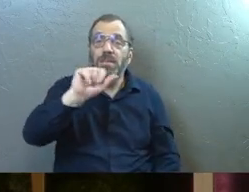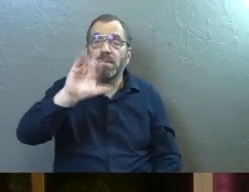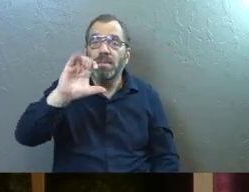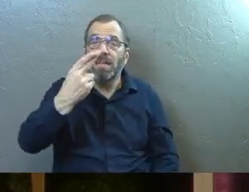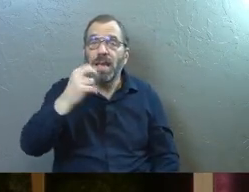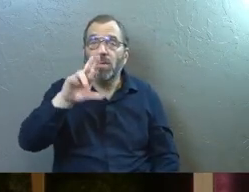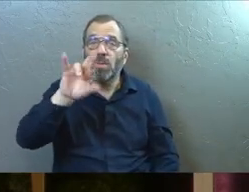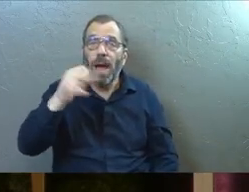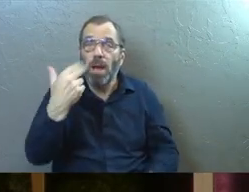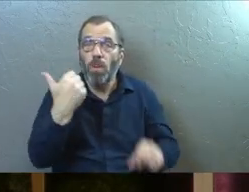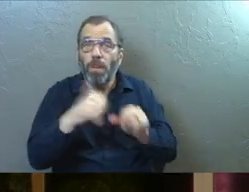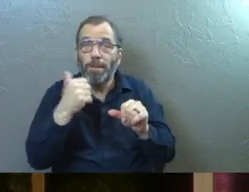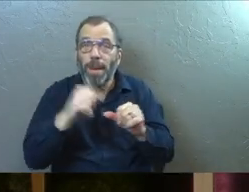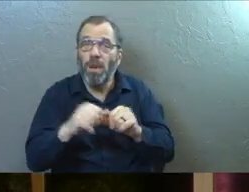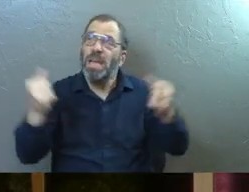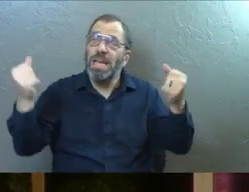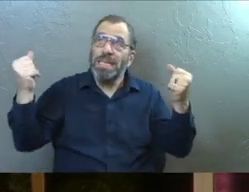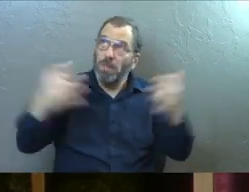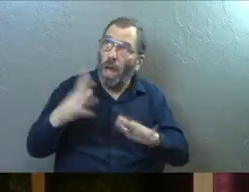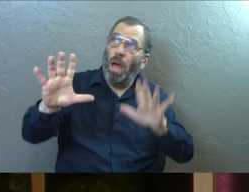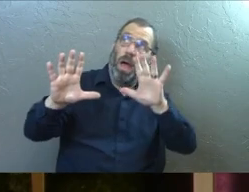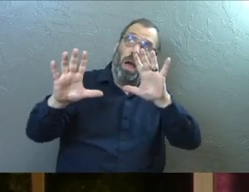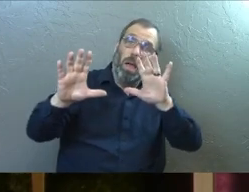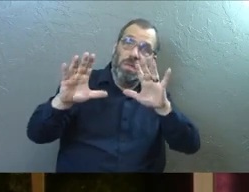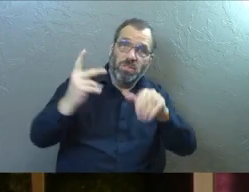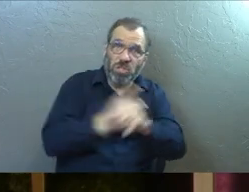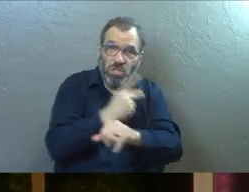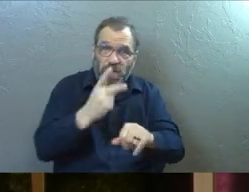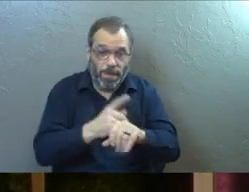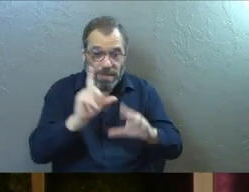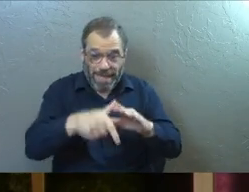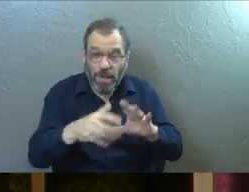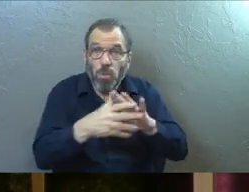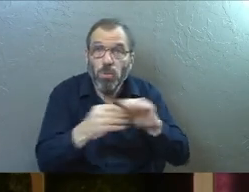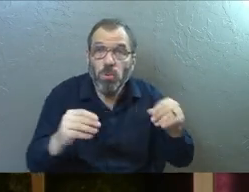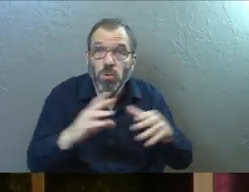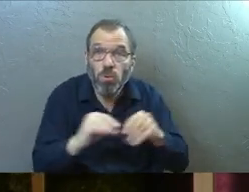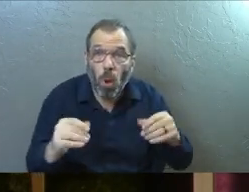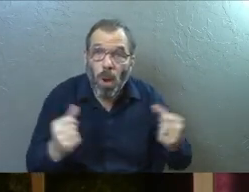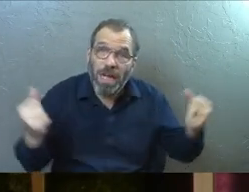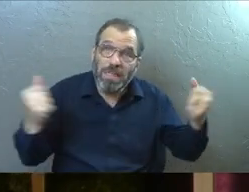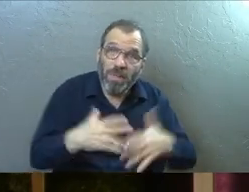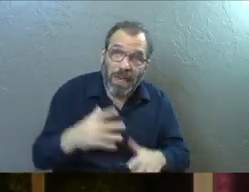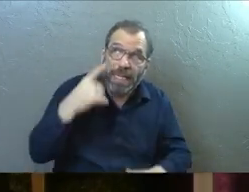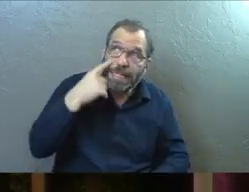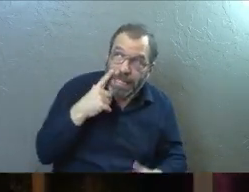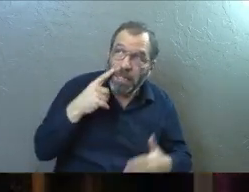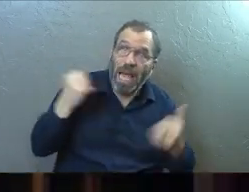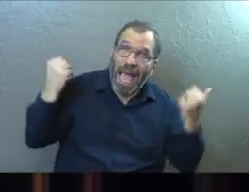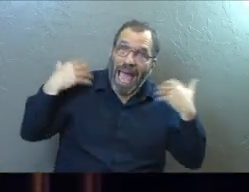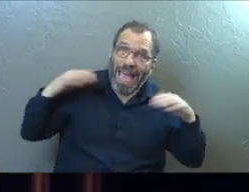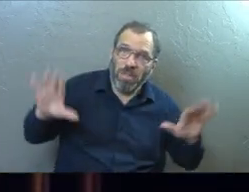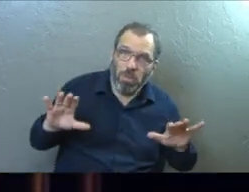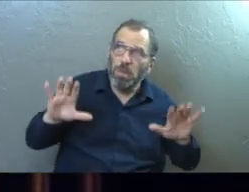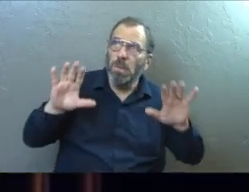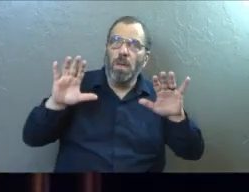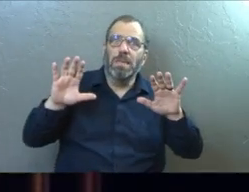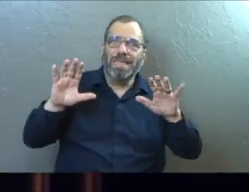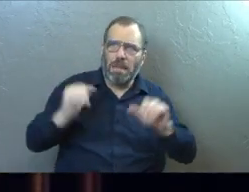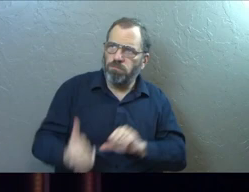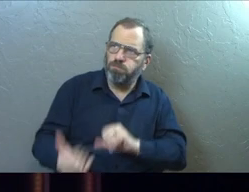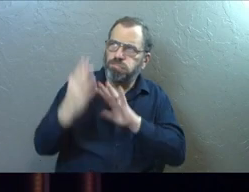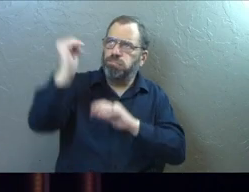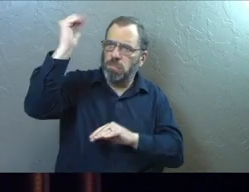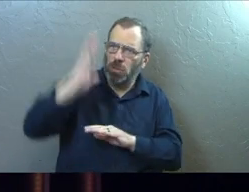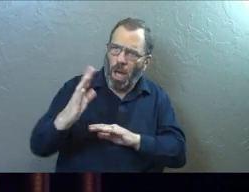talked about last week, was totally afraid when he saw the angel. The shepherds later in this story are terrified when they see angels. There's something about when the